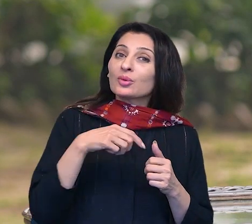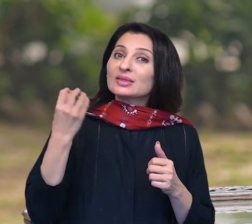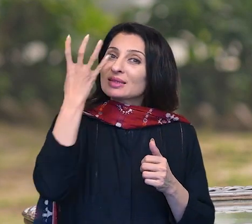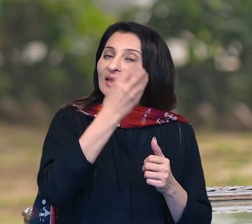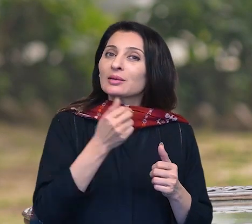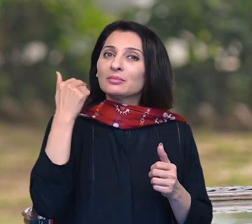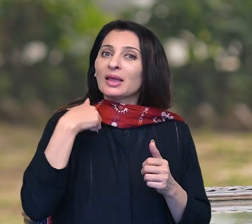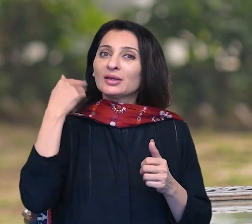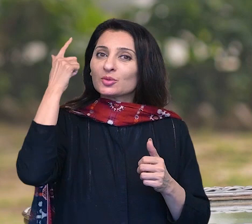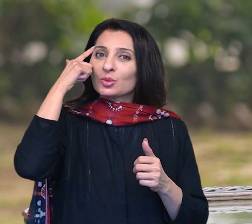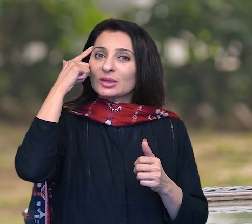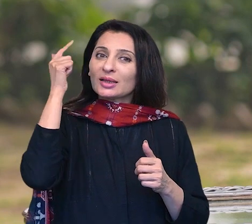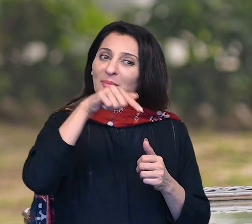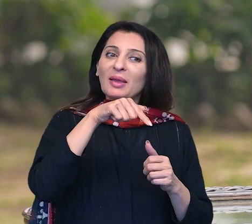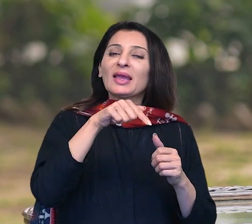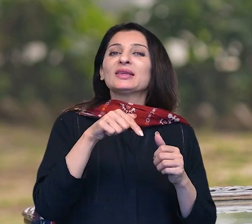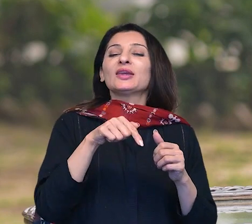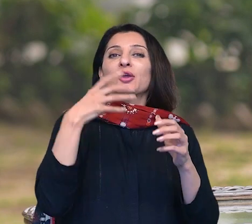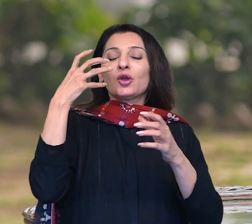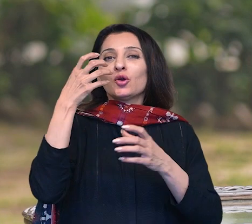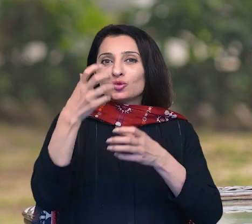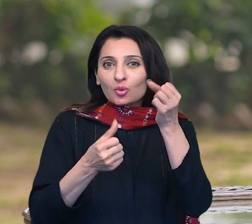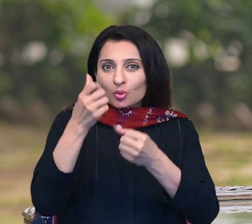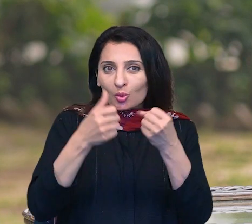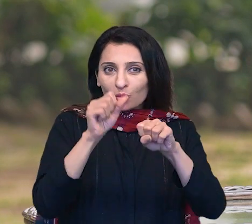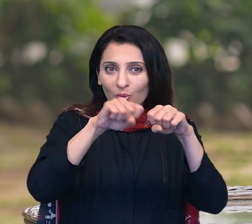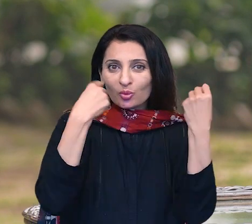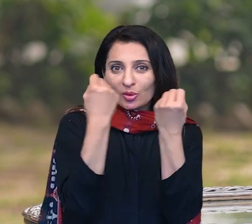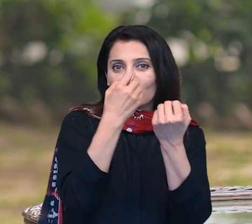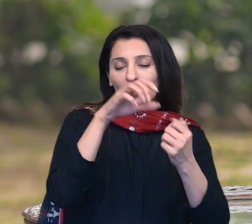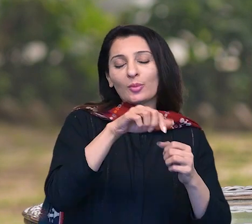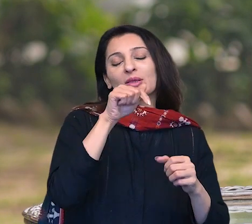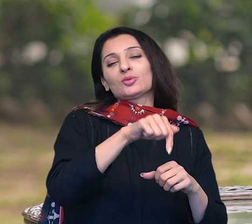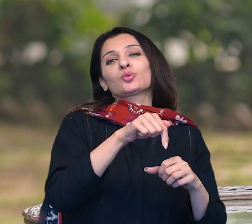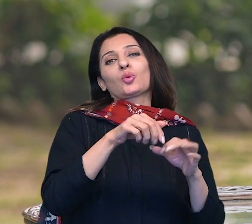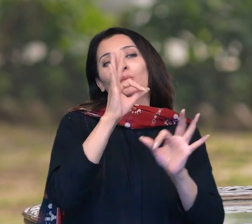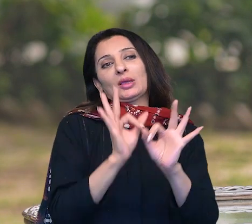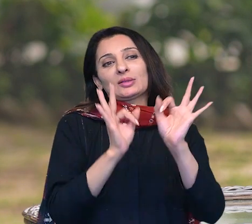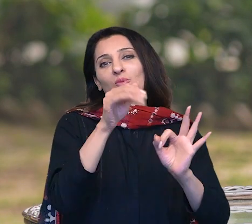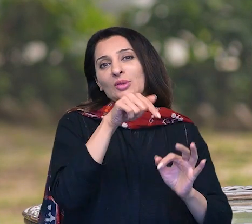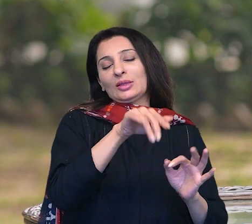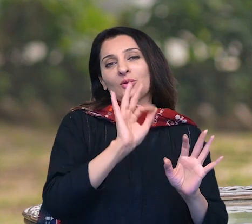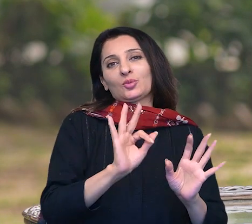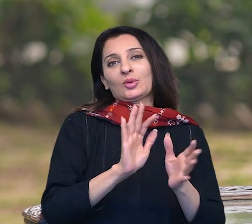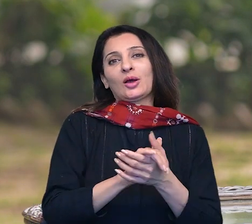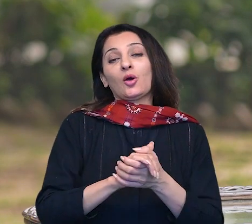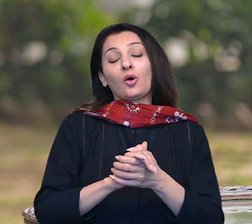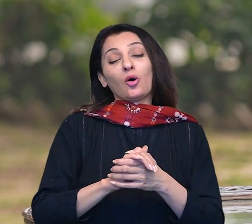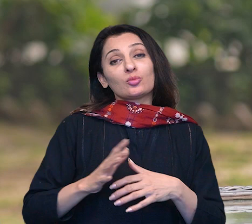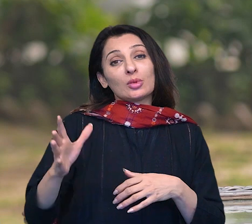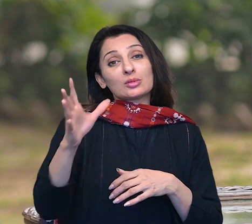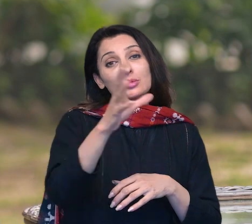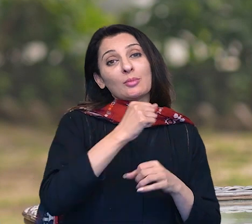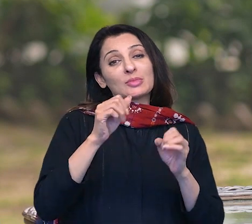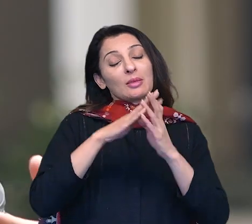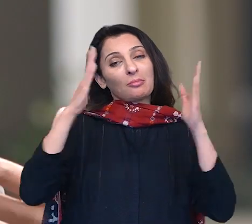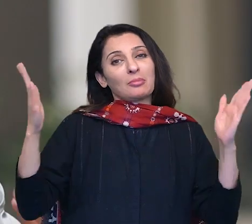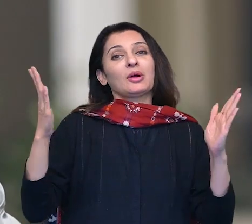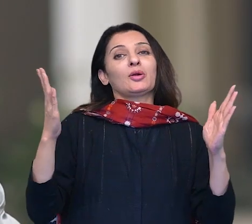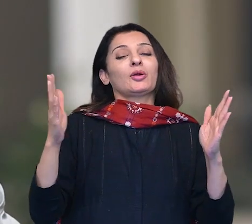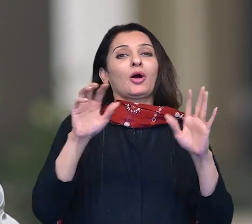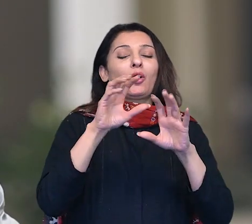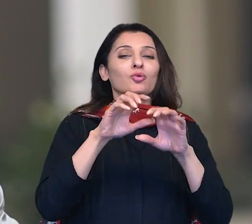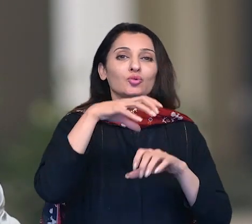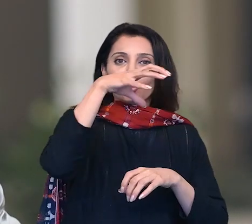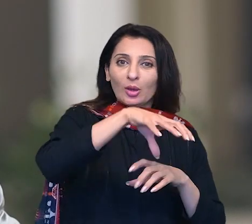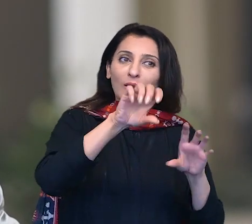and getting milk. So that day I thought that I will manage this dairy farm and I will